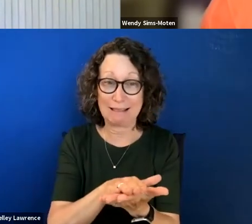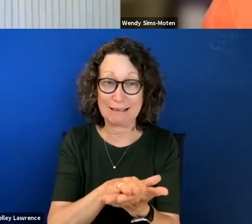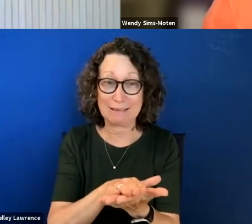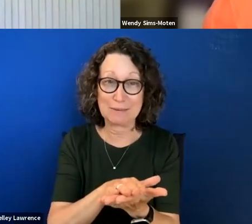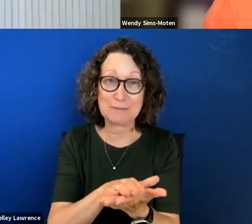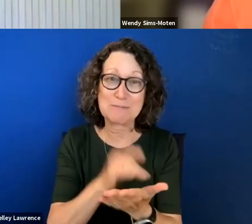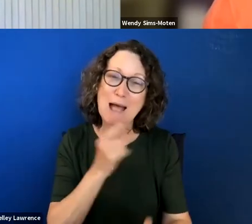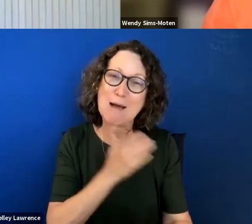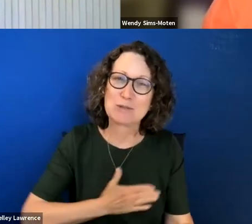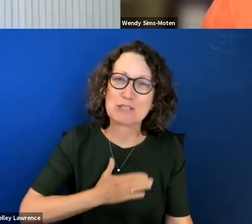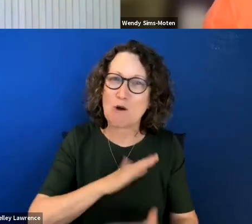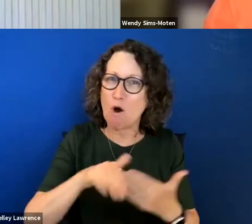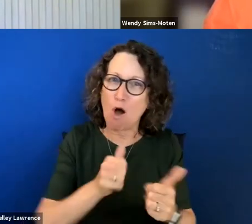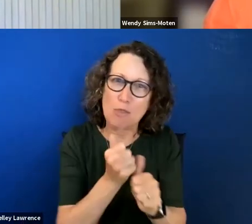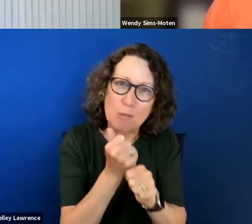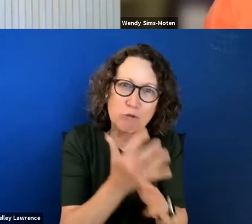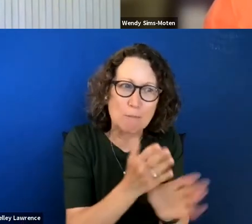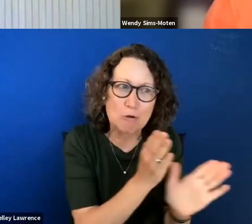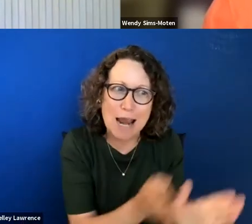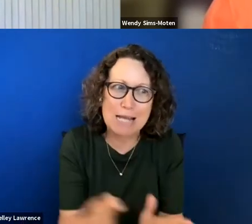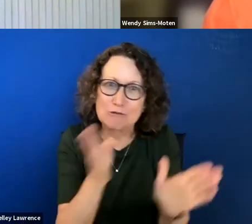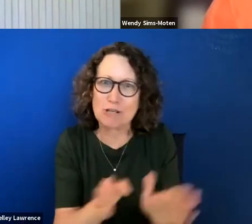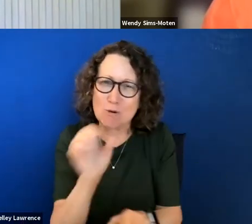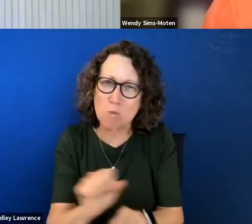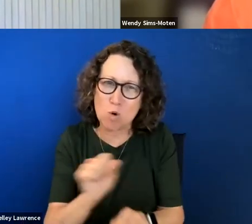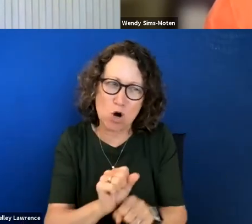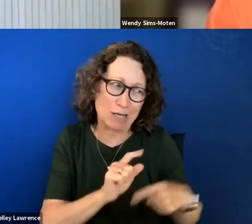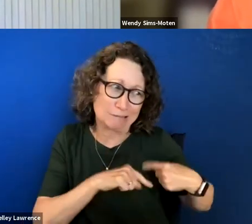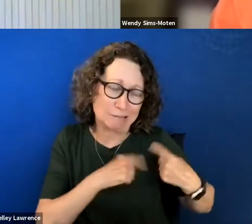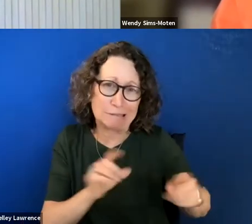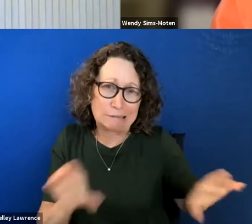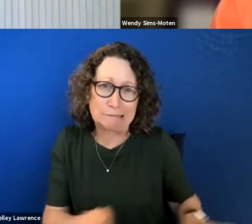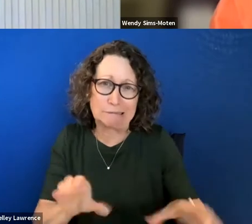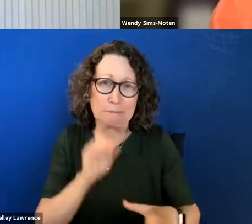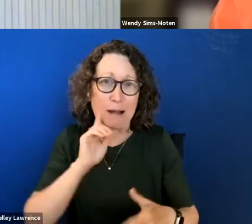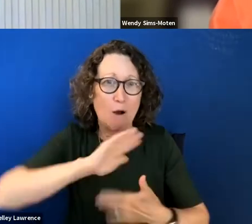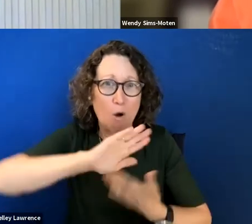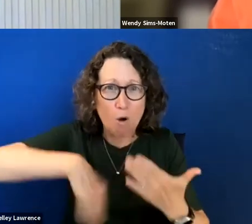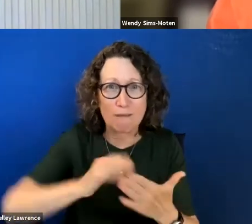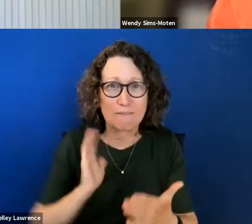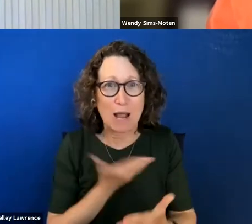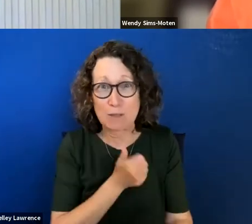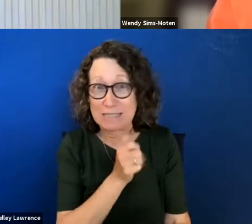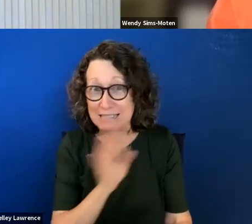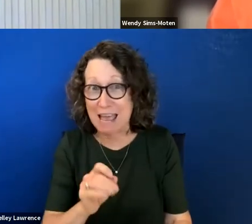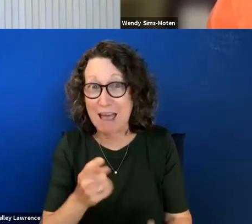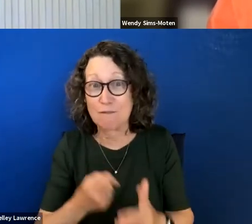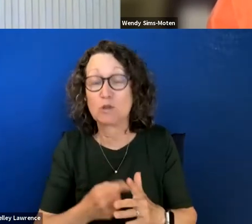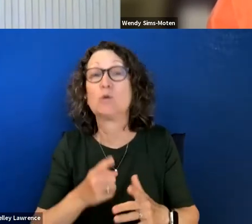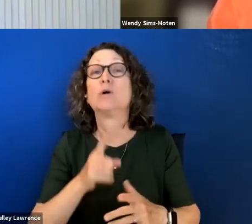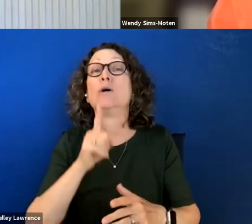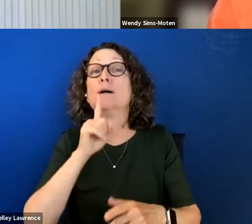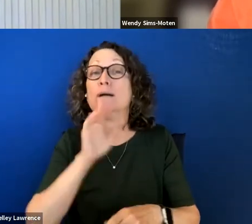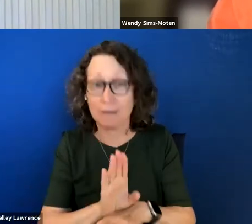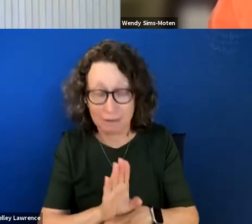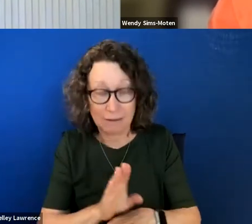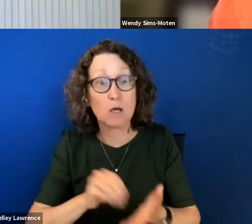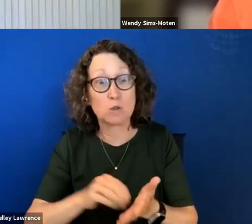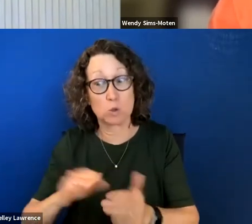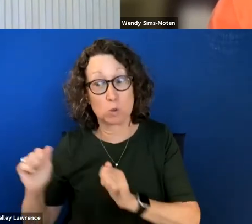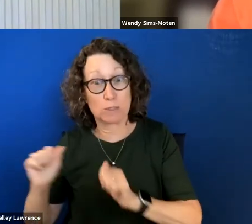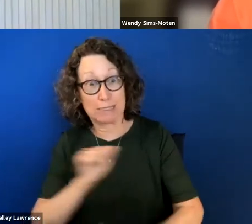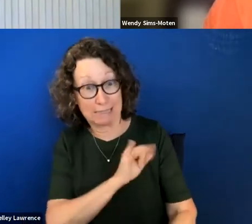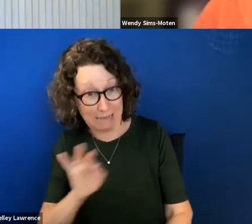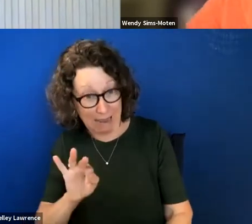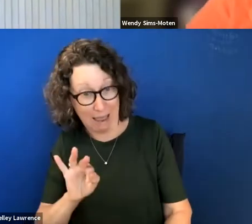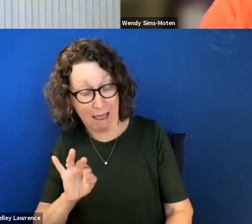I appreciate all the preparation and hard work that is being done by all in order to ensure that our students and staff are